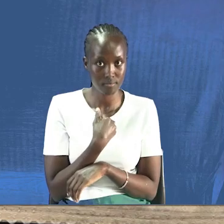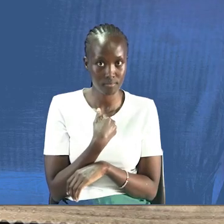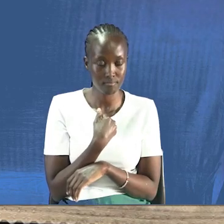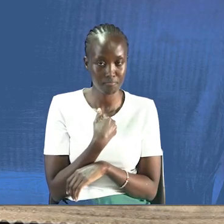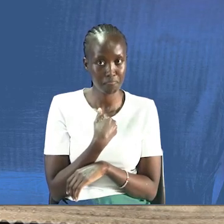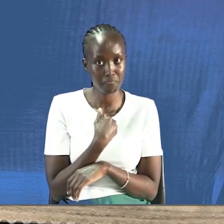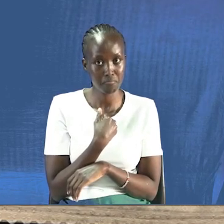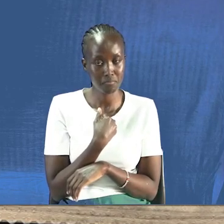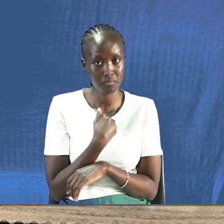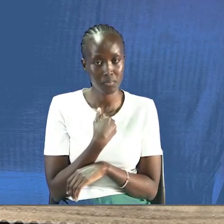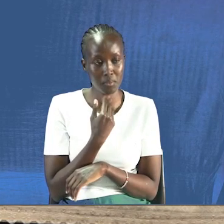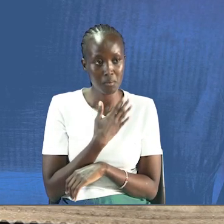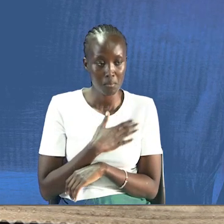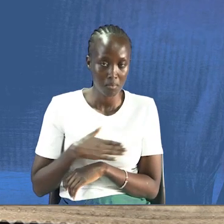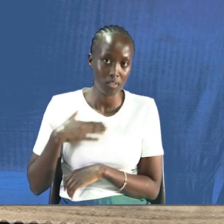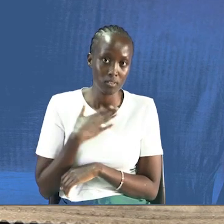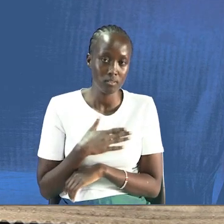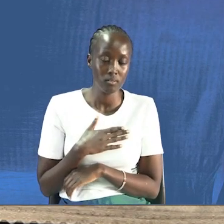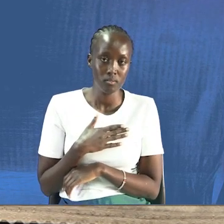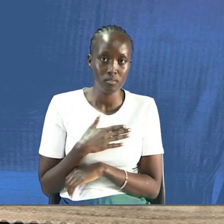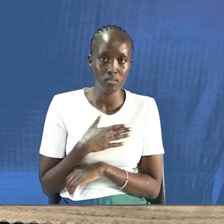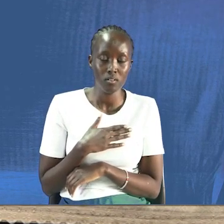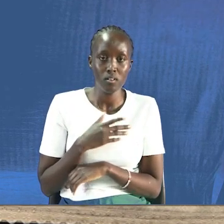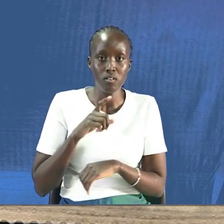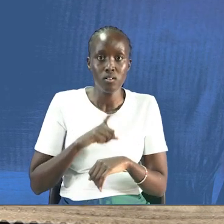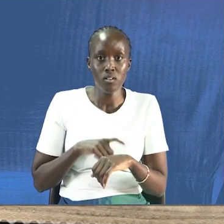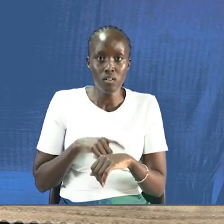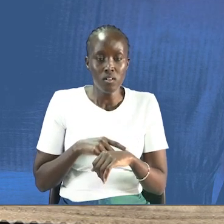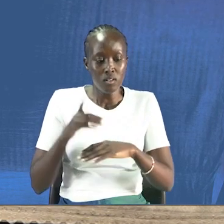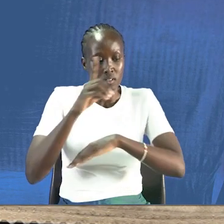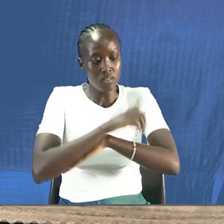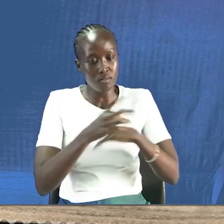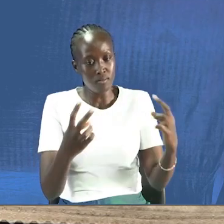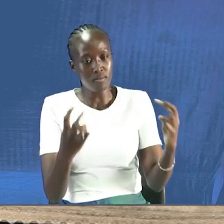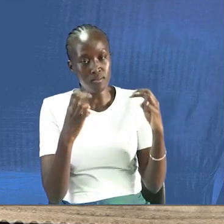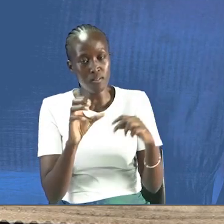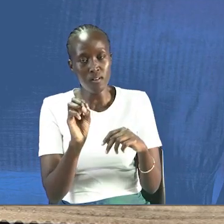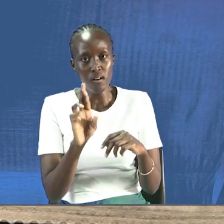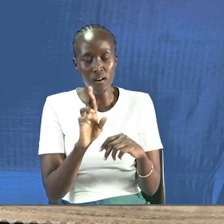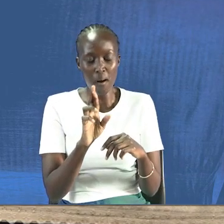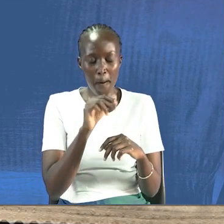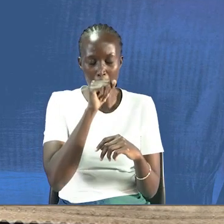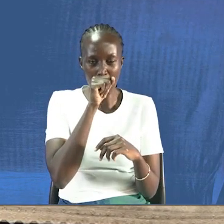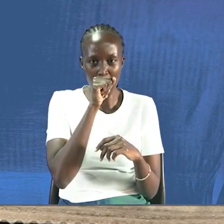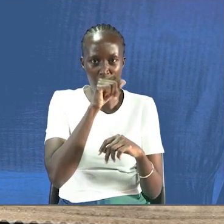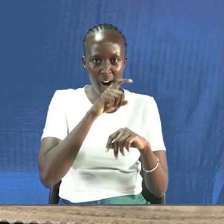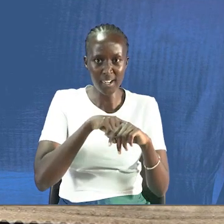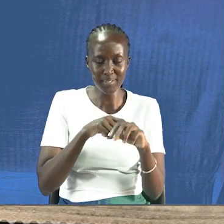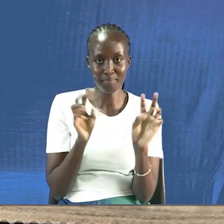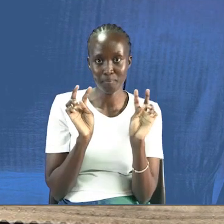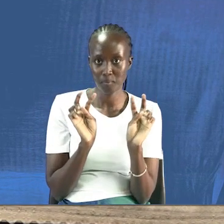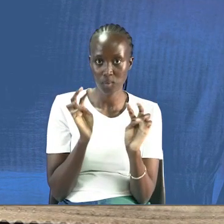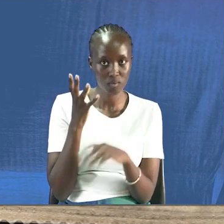whichever part of the day that you will be listening to this, whichever date of the year, whichever year that you will be listening to